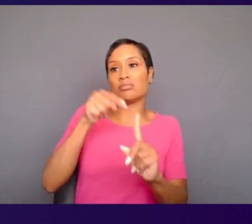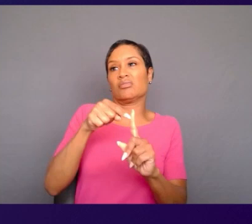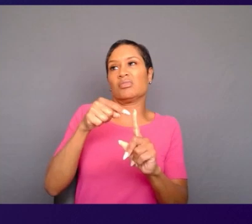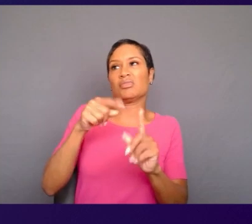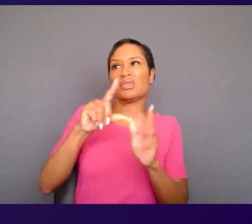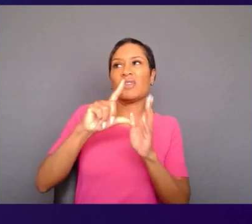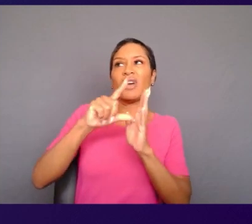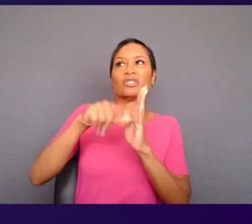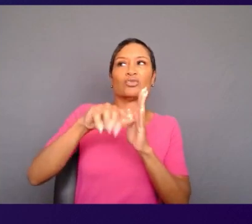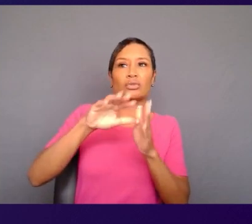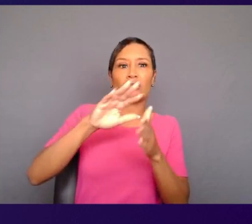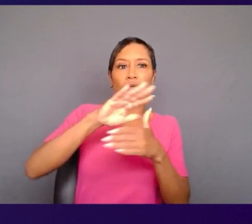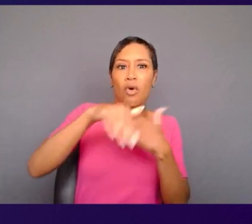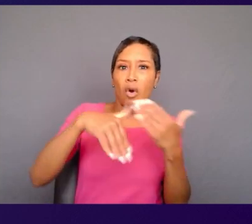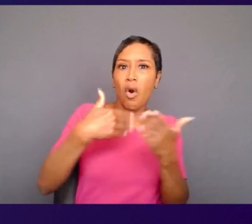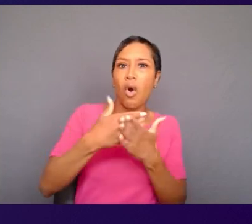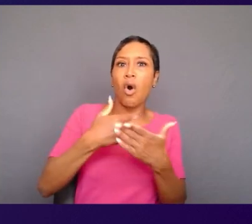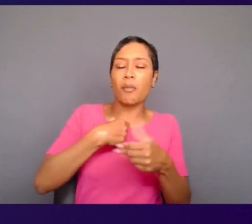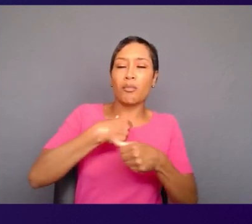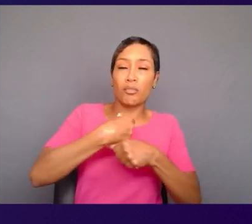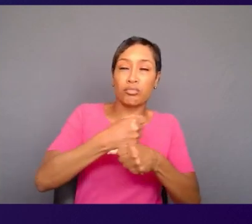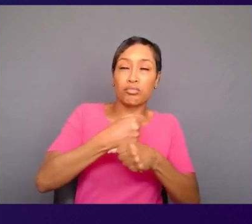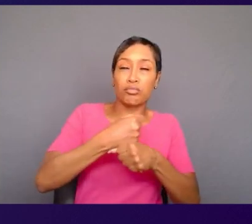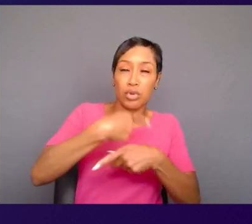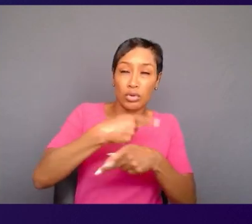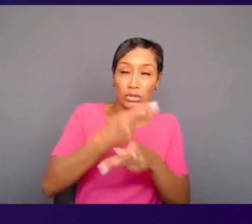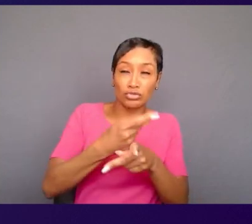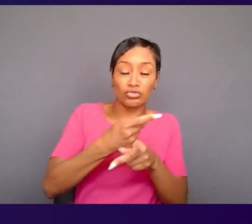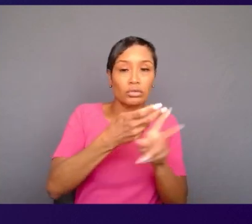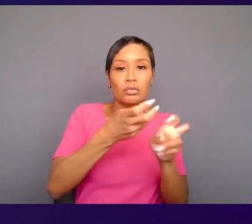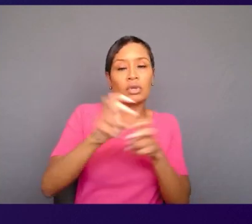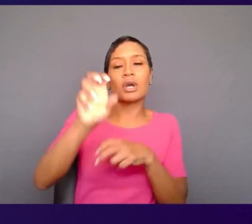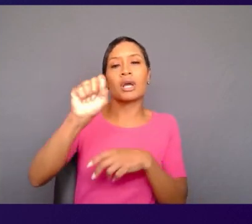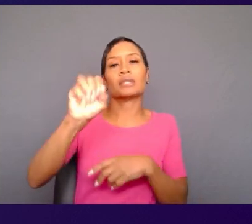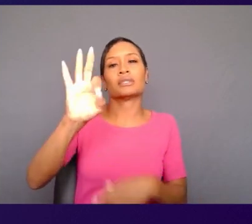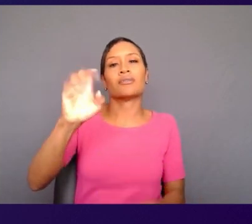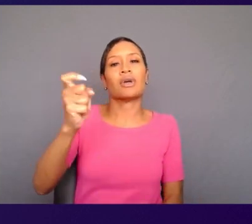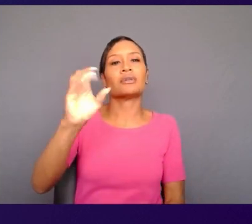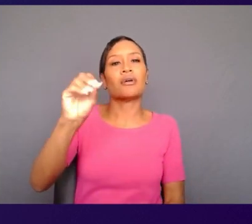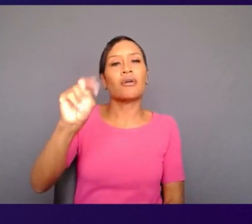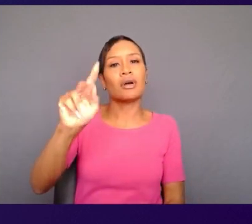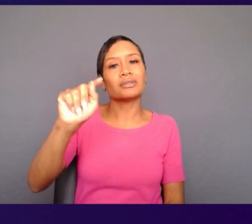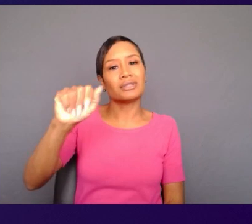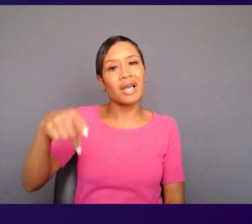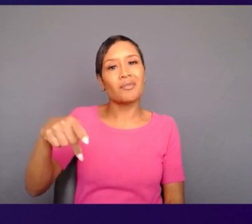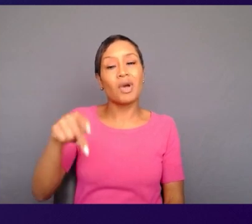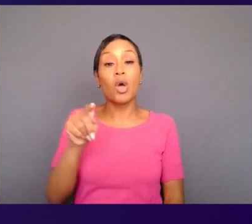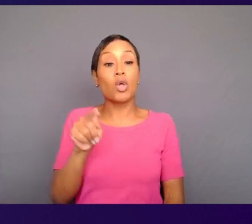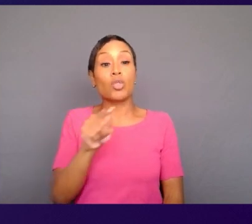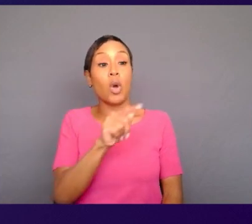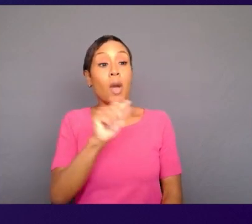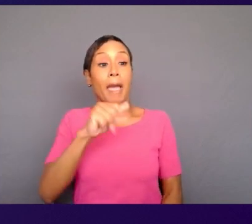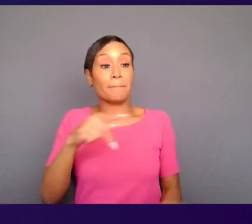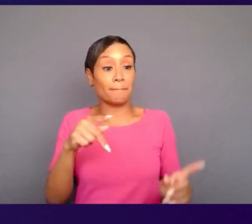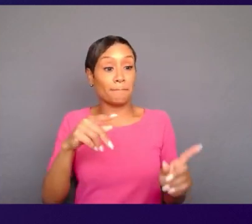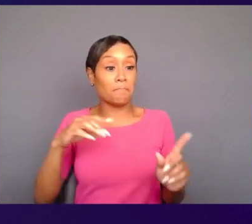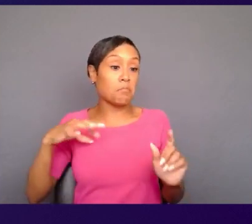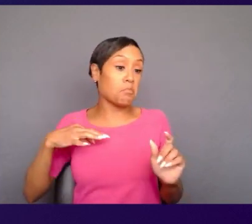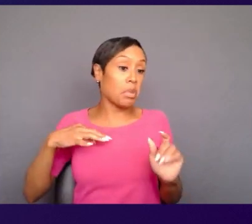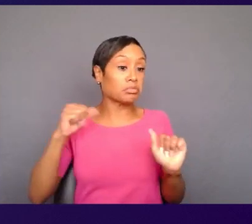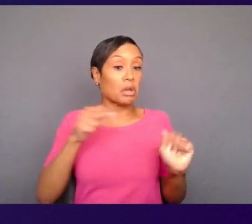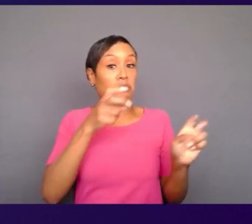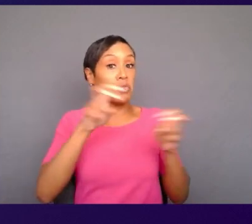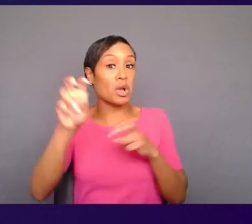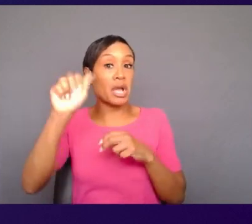all of our production workloads to FSx ONTAP. For those applications that were candidates to be migrated to AWS, everything's going to